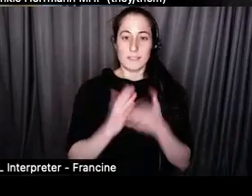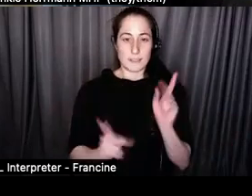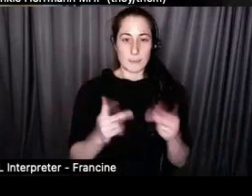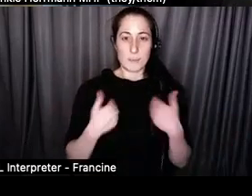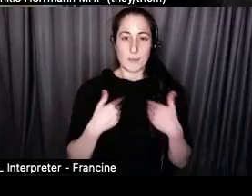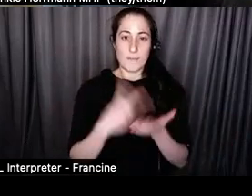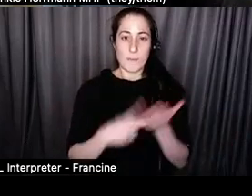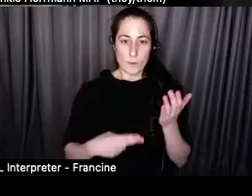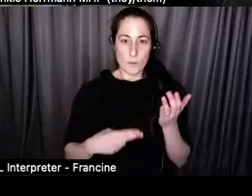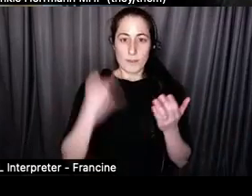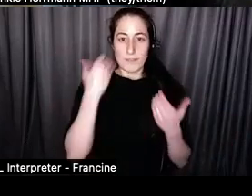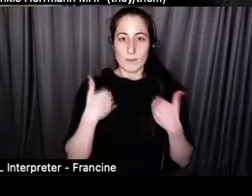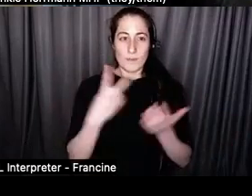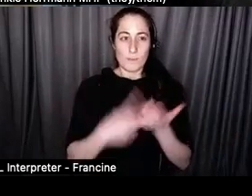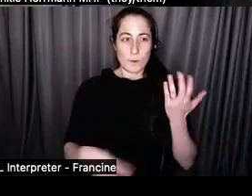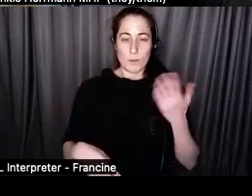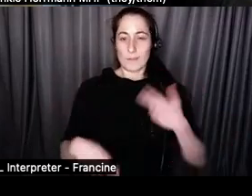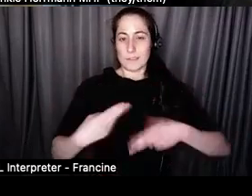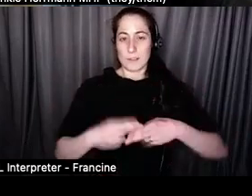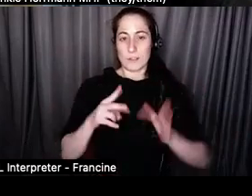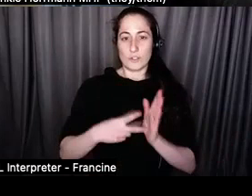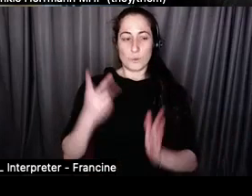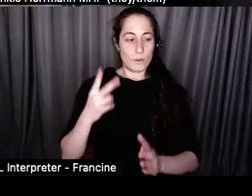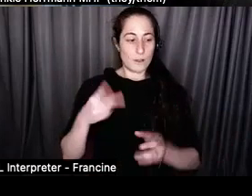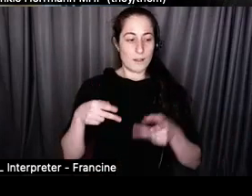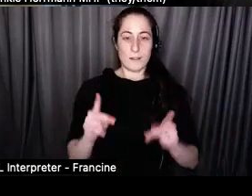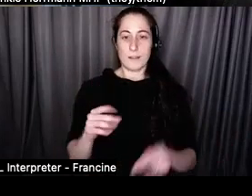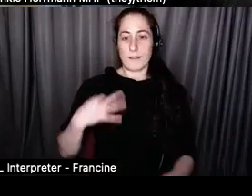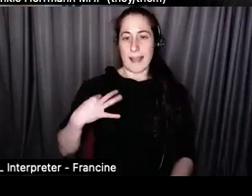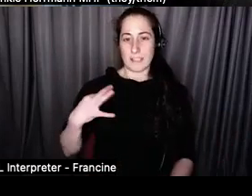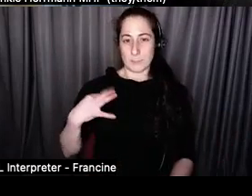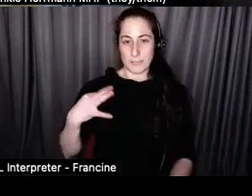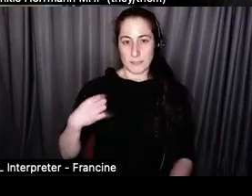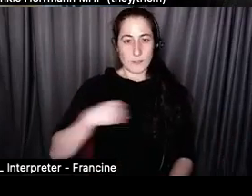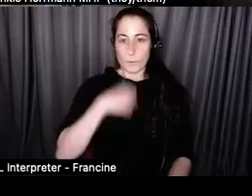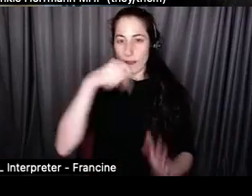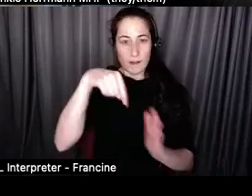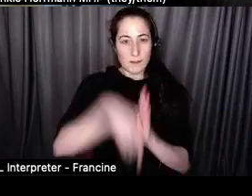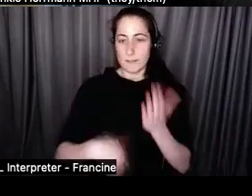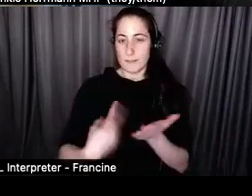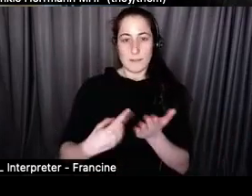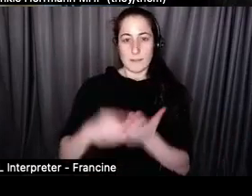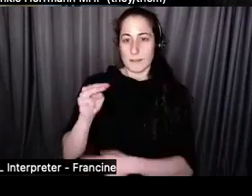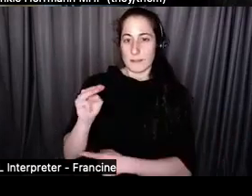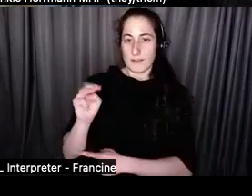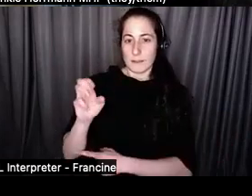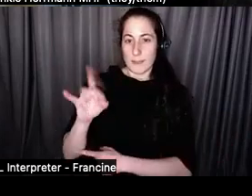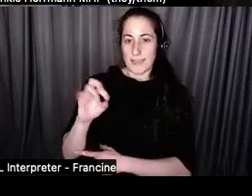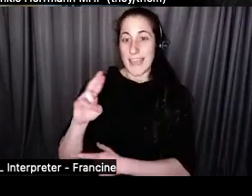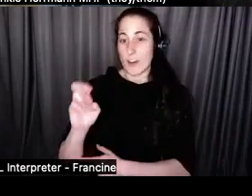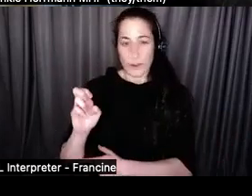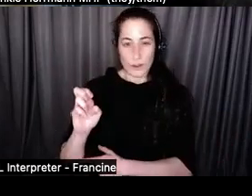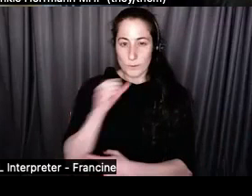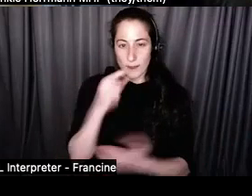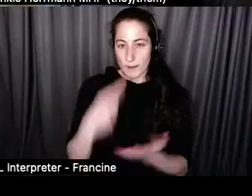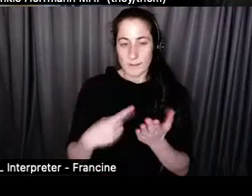have both, that's called dual eligibility. So we're not going to go into a lot of details about Medicare today. We're talking about Medicaid, but just some basic